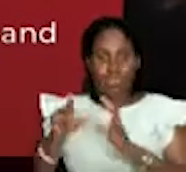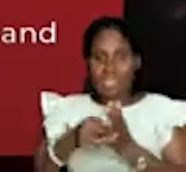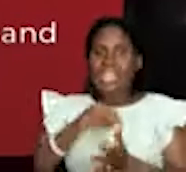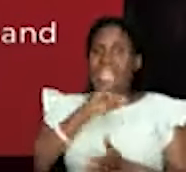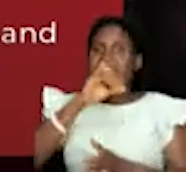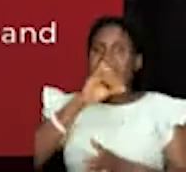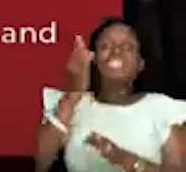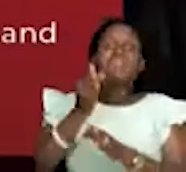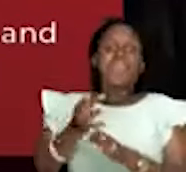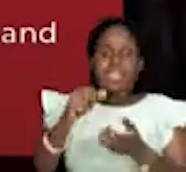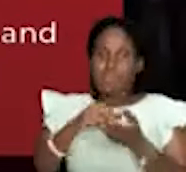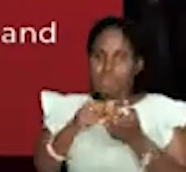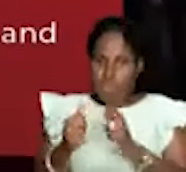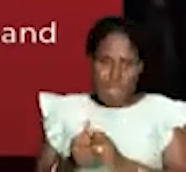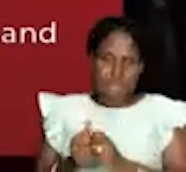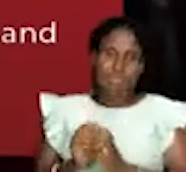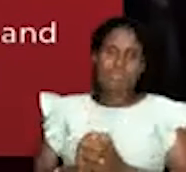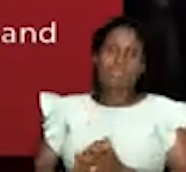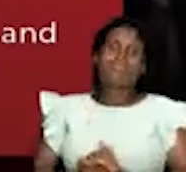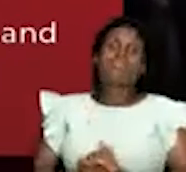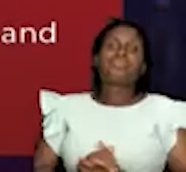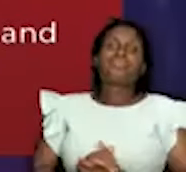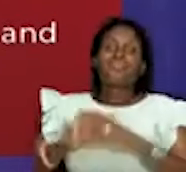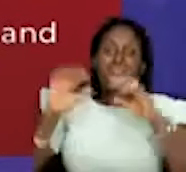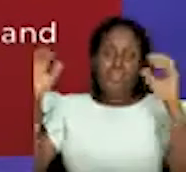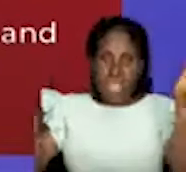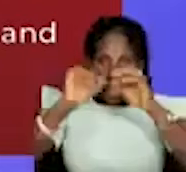and Sidon. Hallelujah.